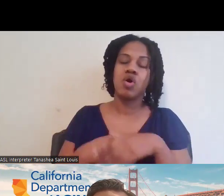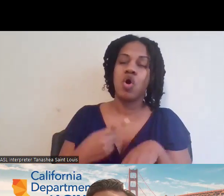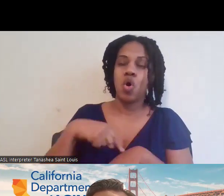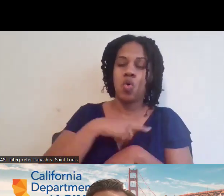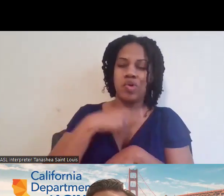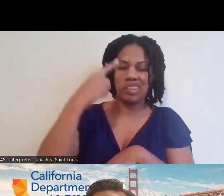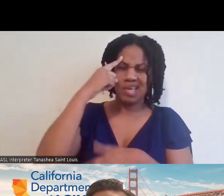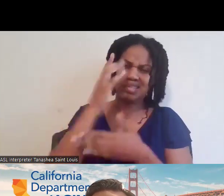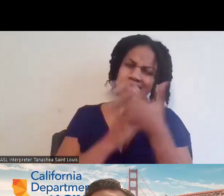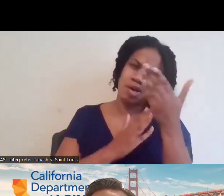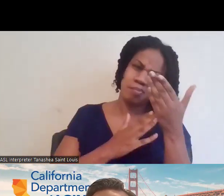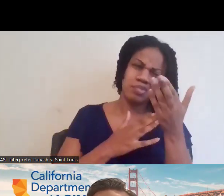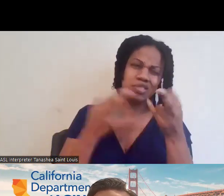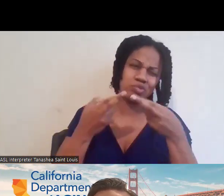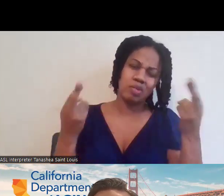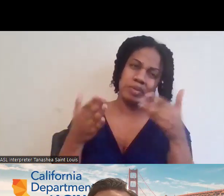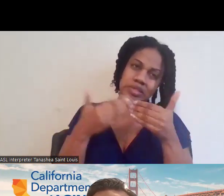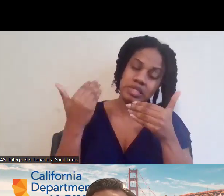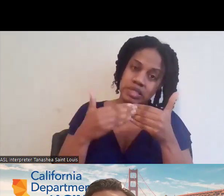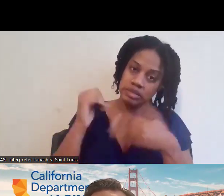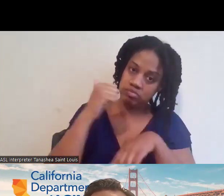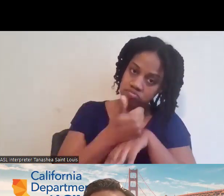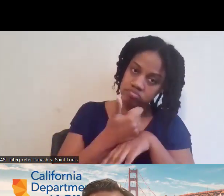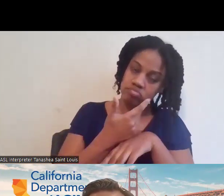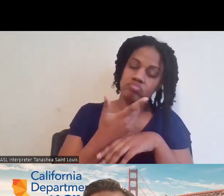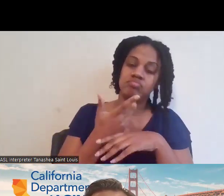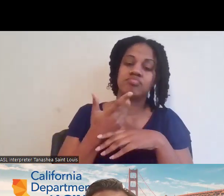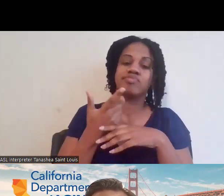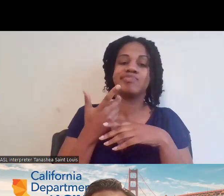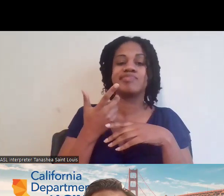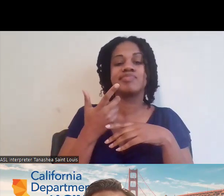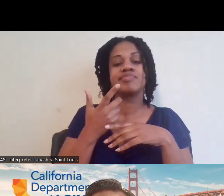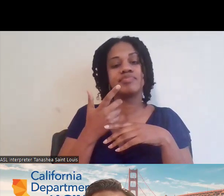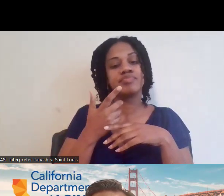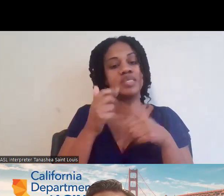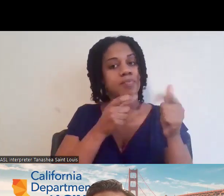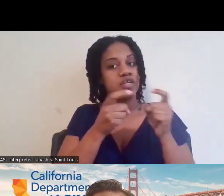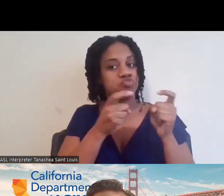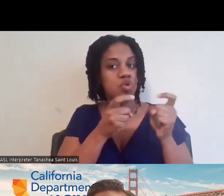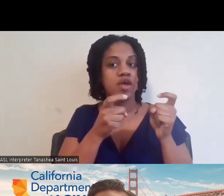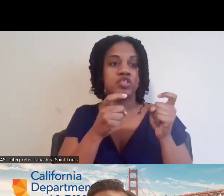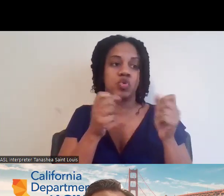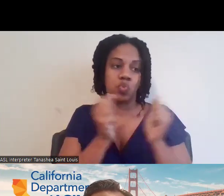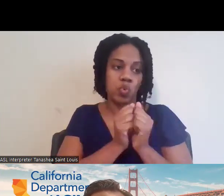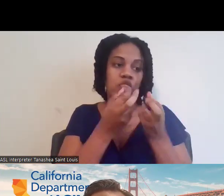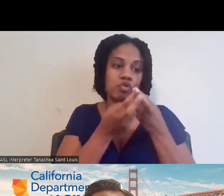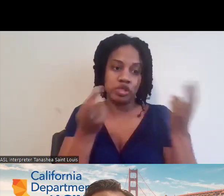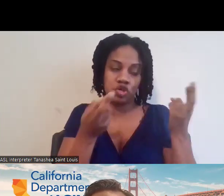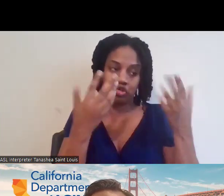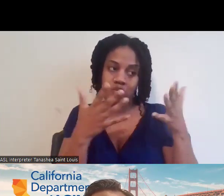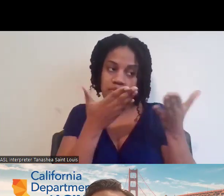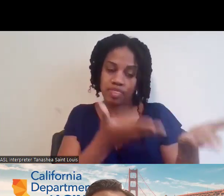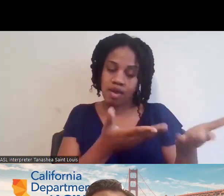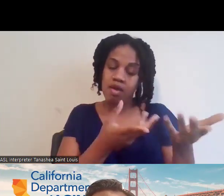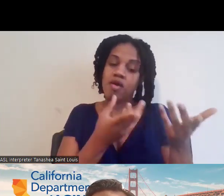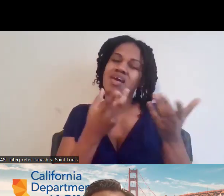these recommendations might be easier to implement, those that can be done administratively within existing resources. And then there's some that